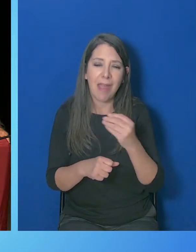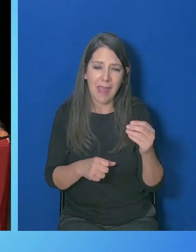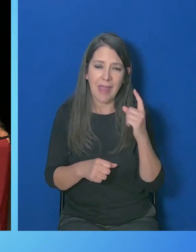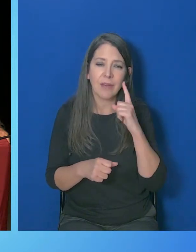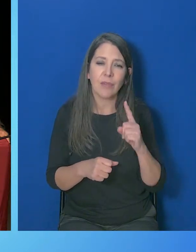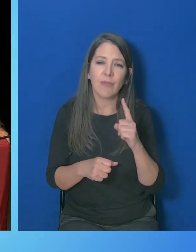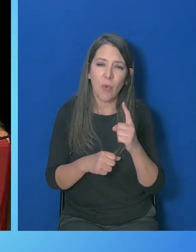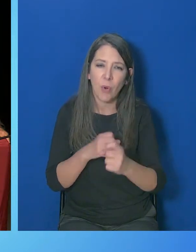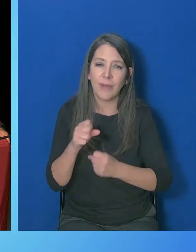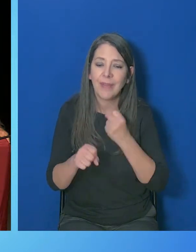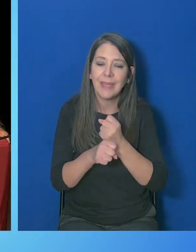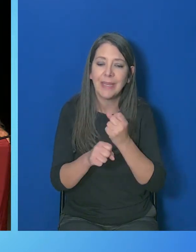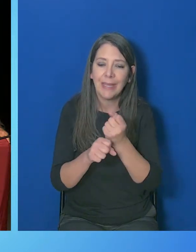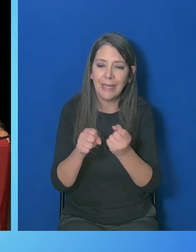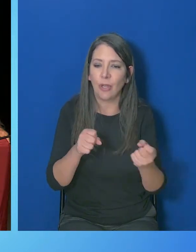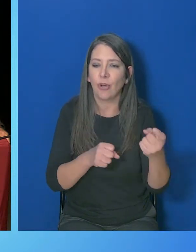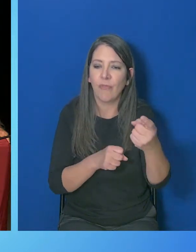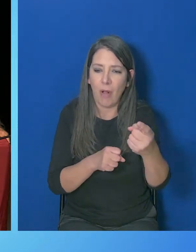years that immediately follow.